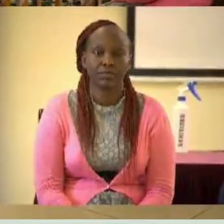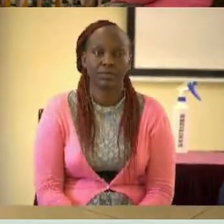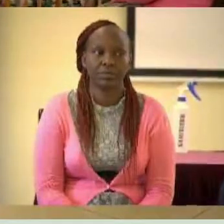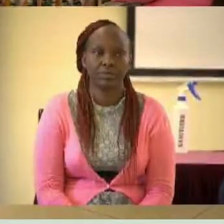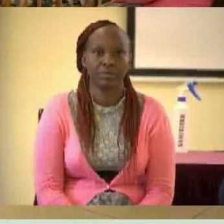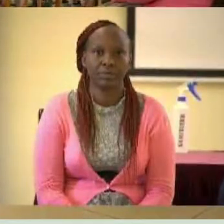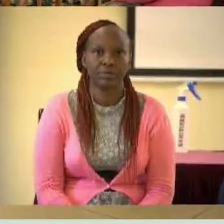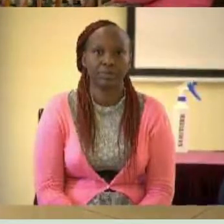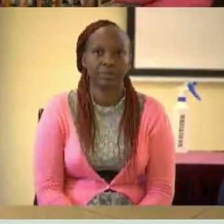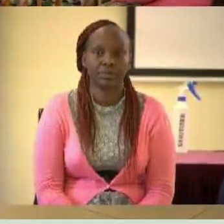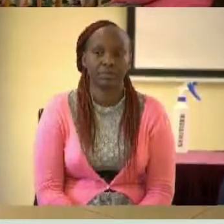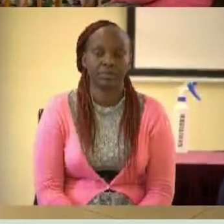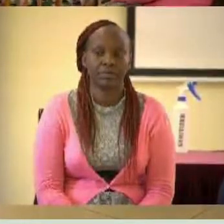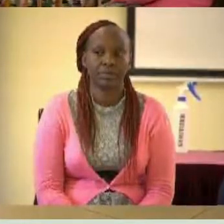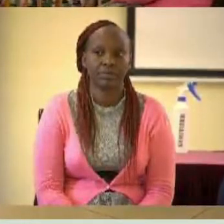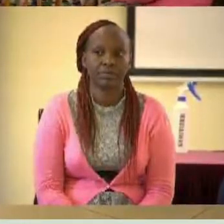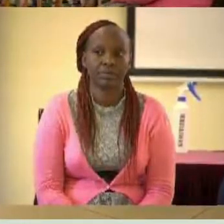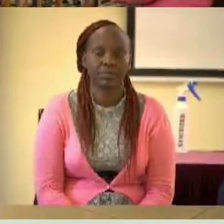Okay.